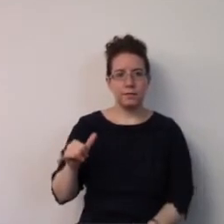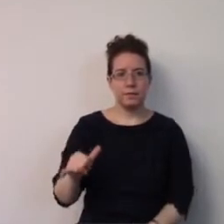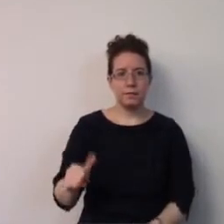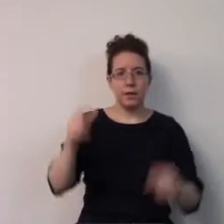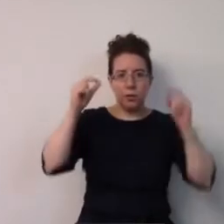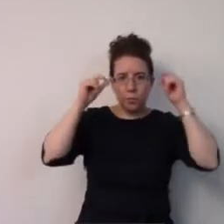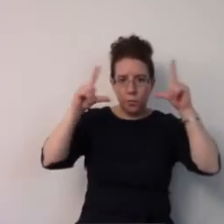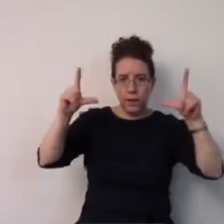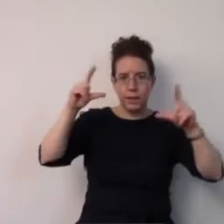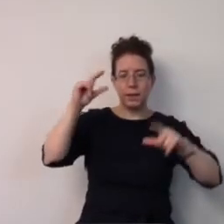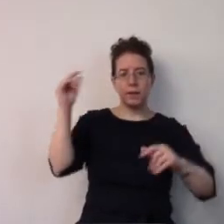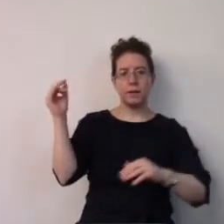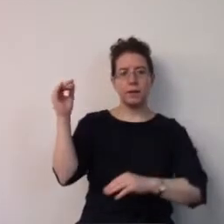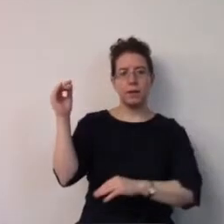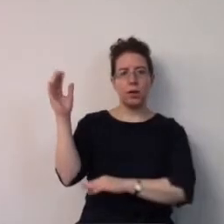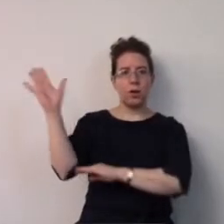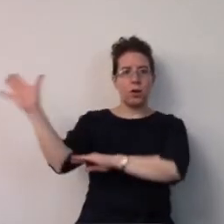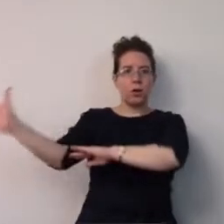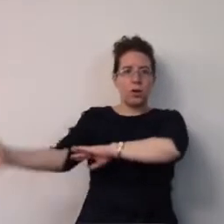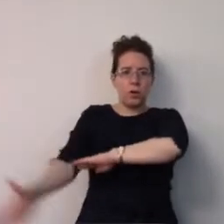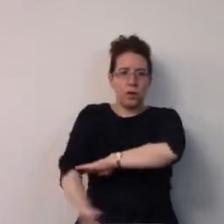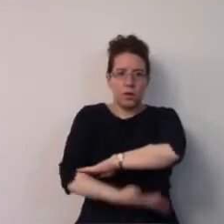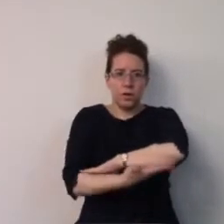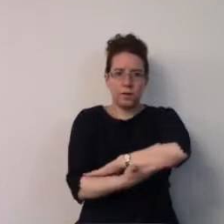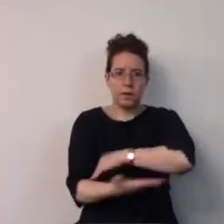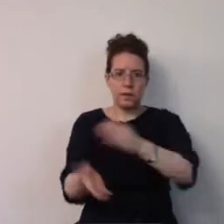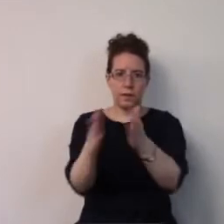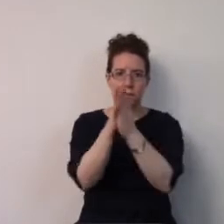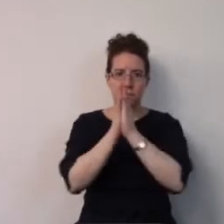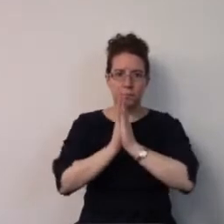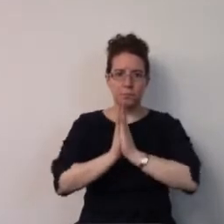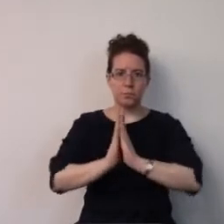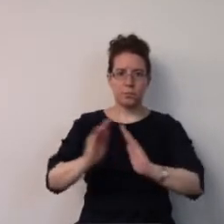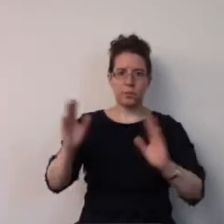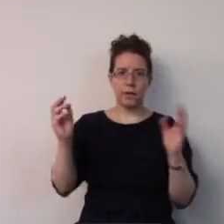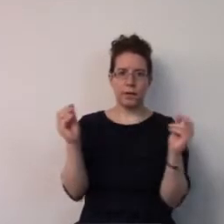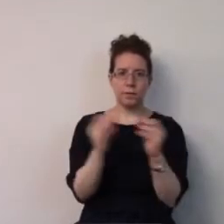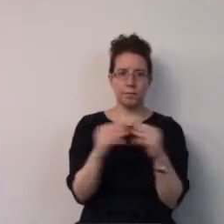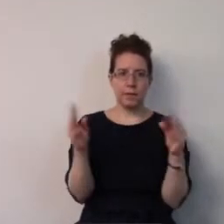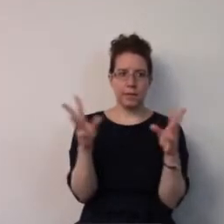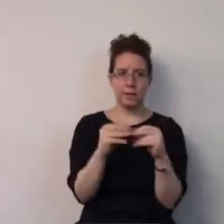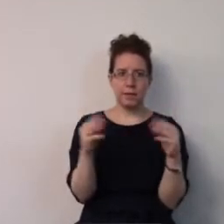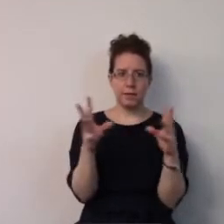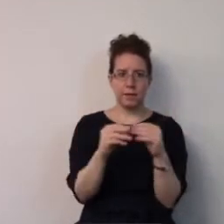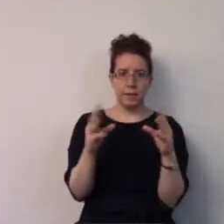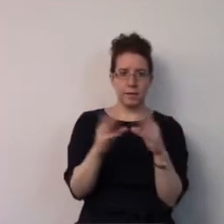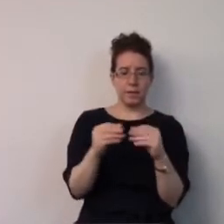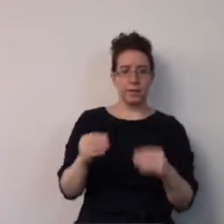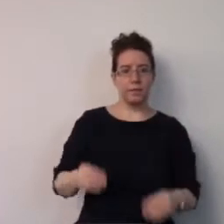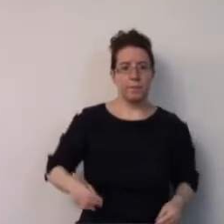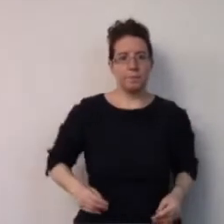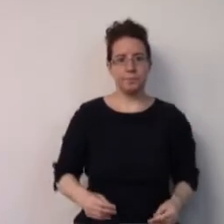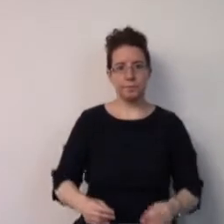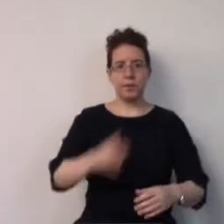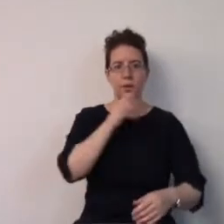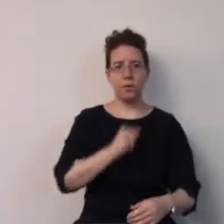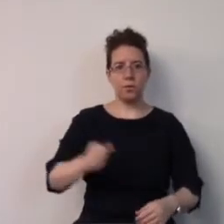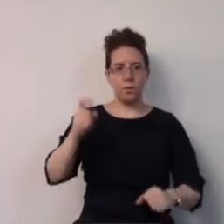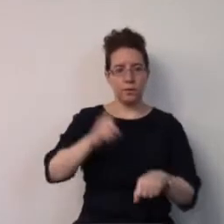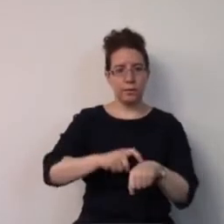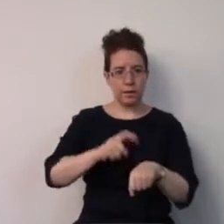do them all night. You did it all night. Right. Now we have prayer all-night prayer shifts. Hallelujah.